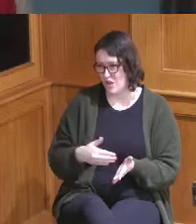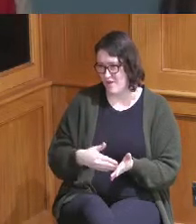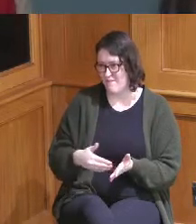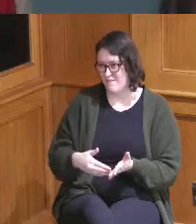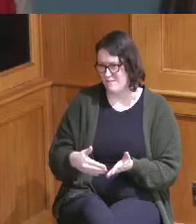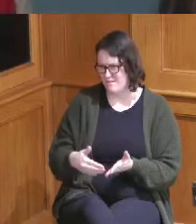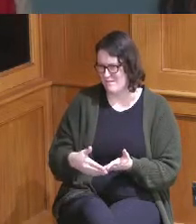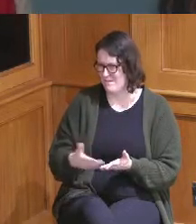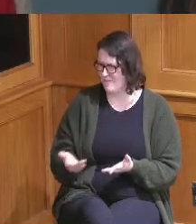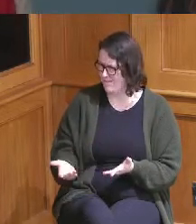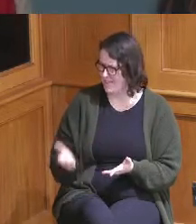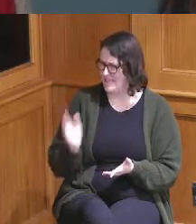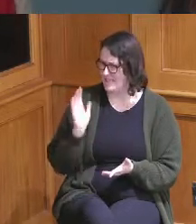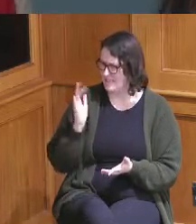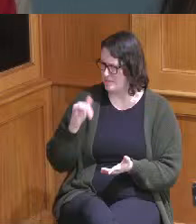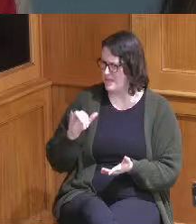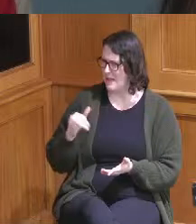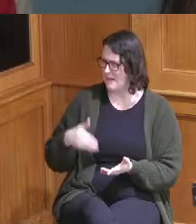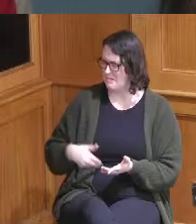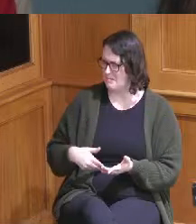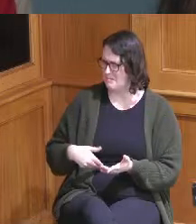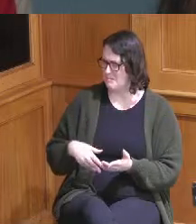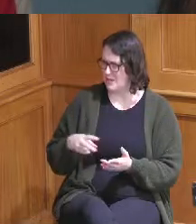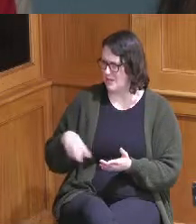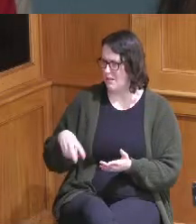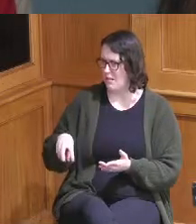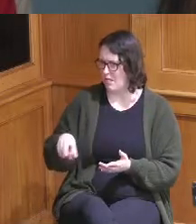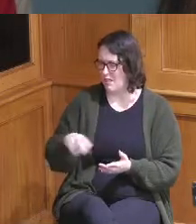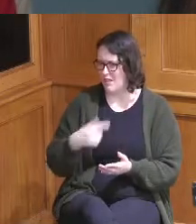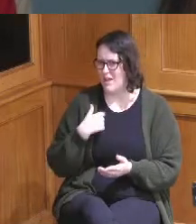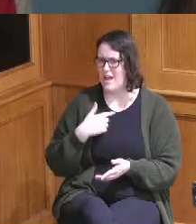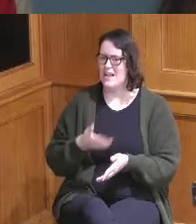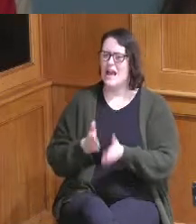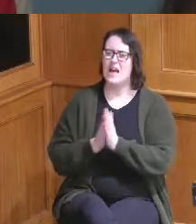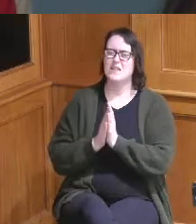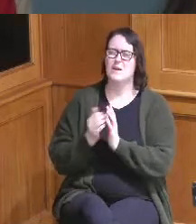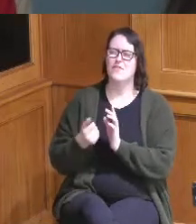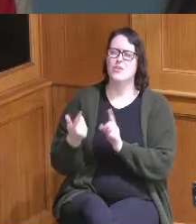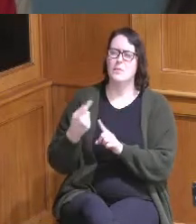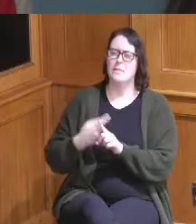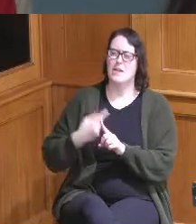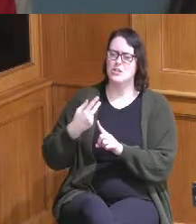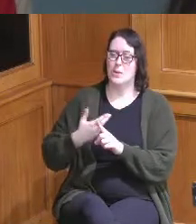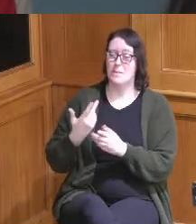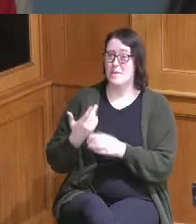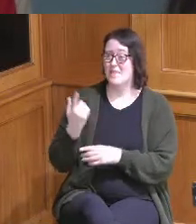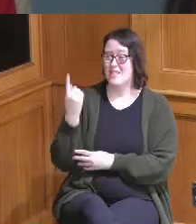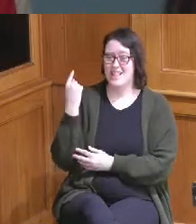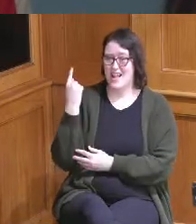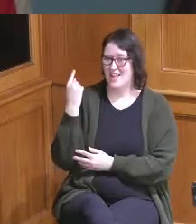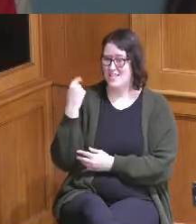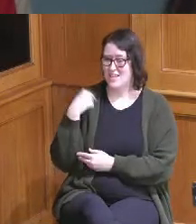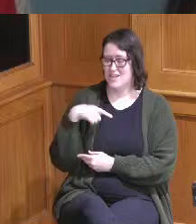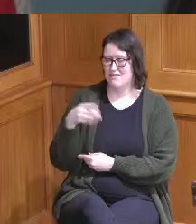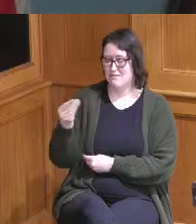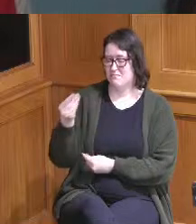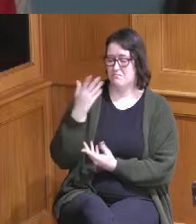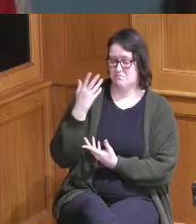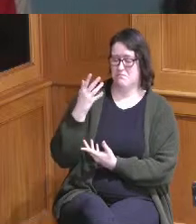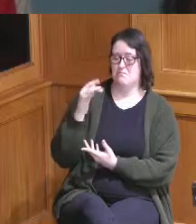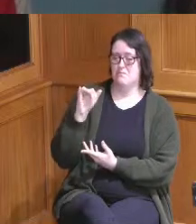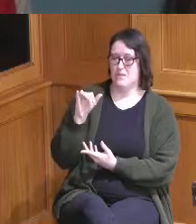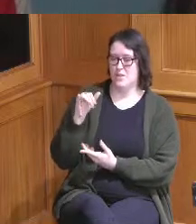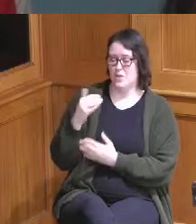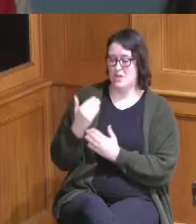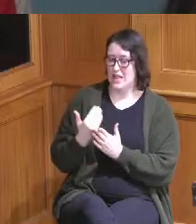my estimation. And when I asked about it several months ago, maybe last year, I was told that there's